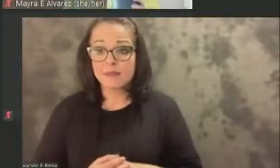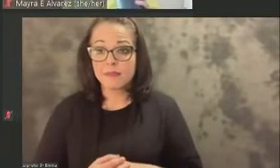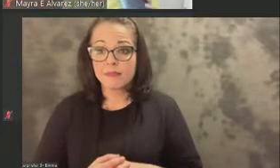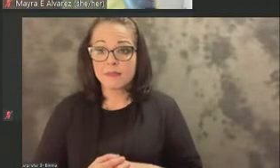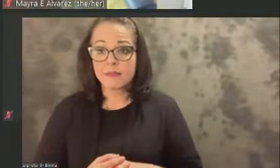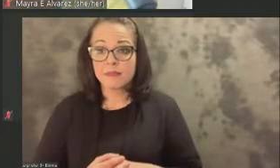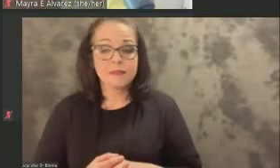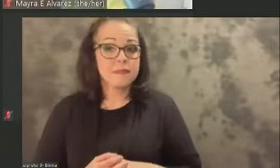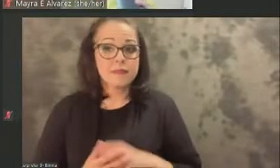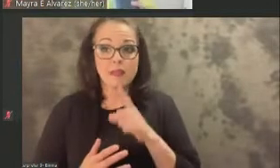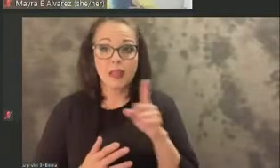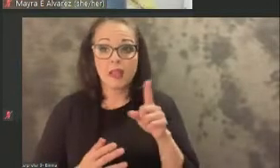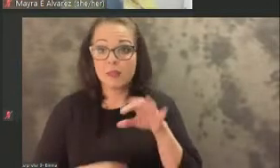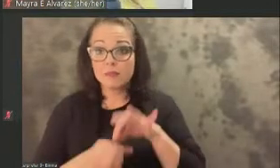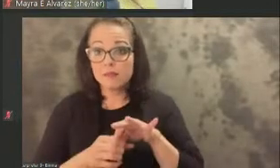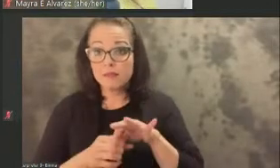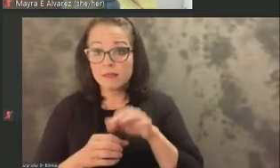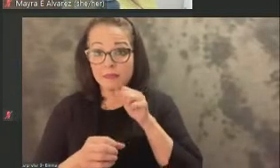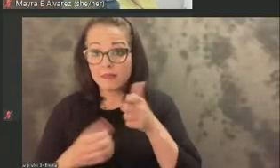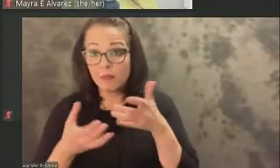Any abstentions?